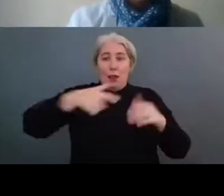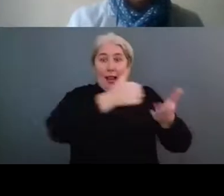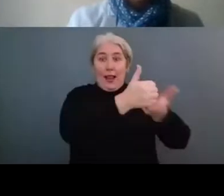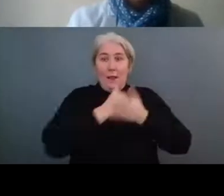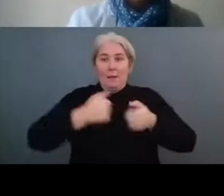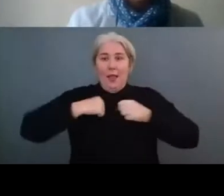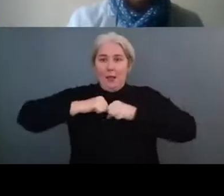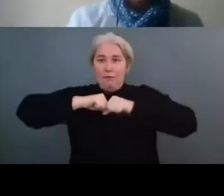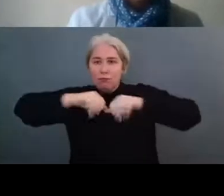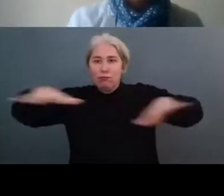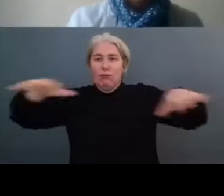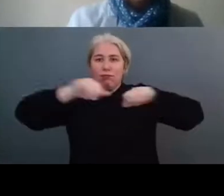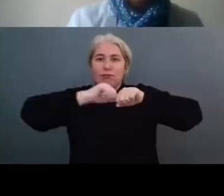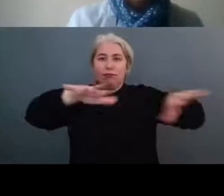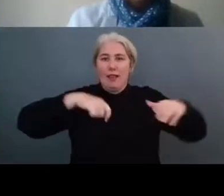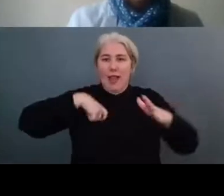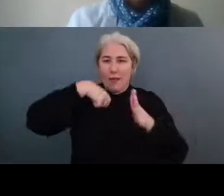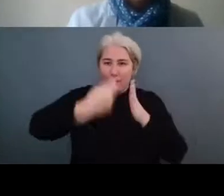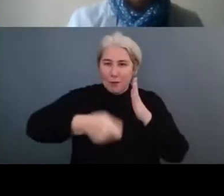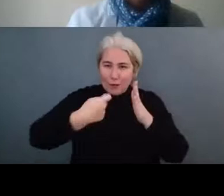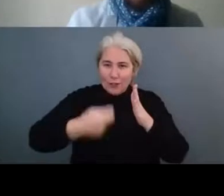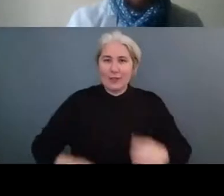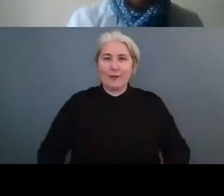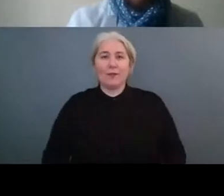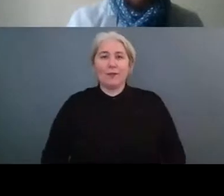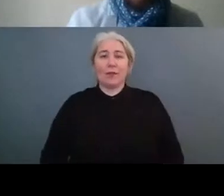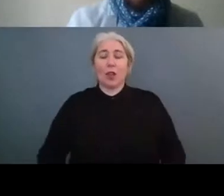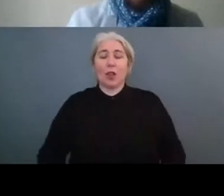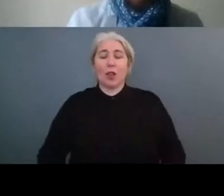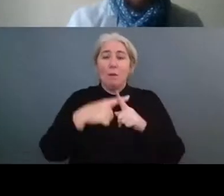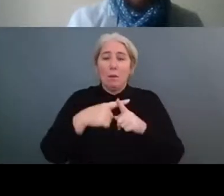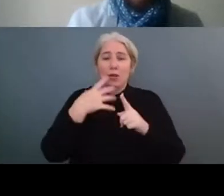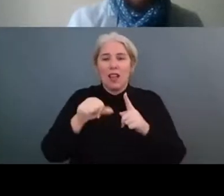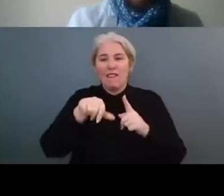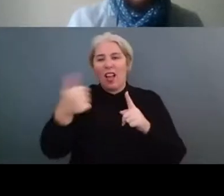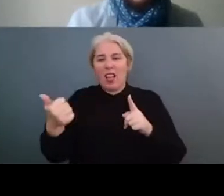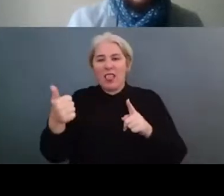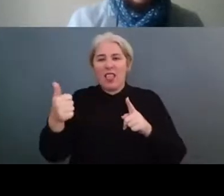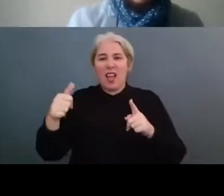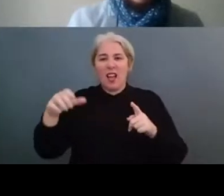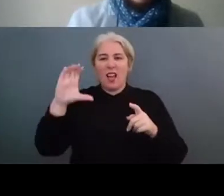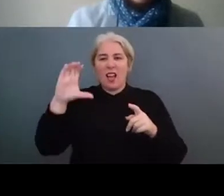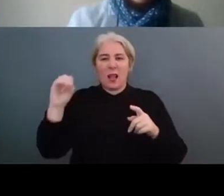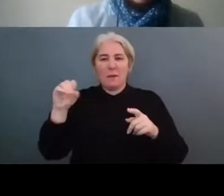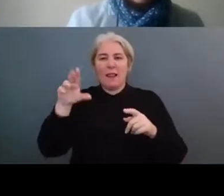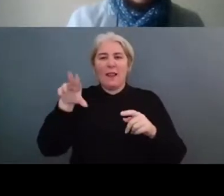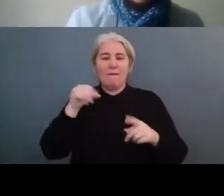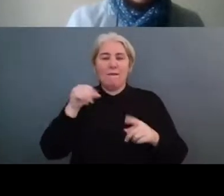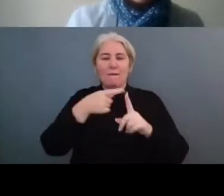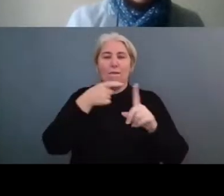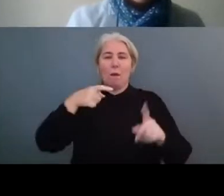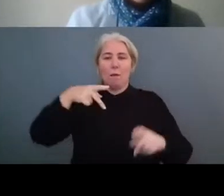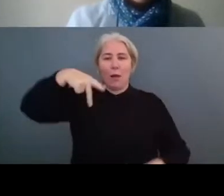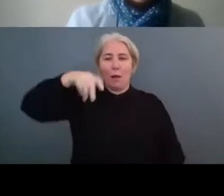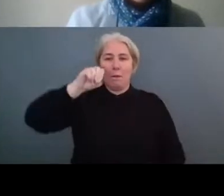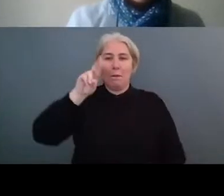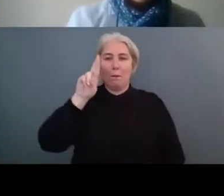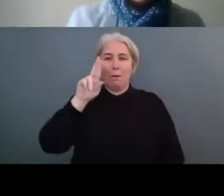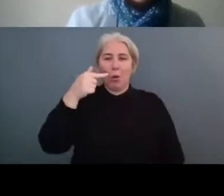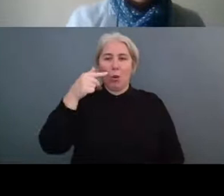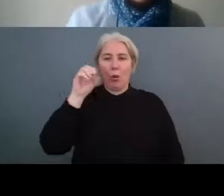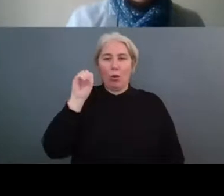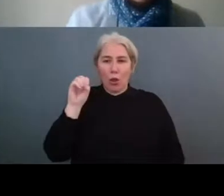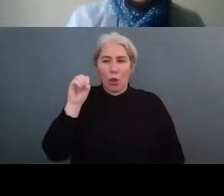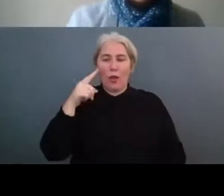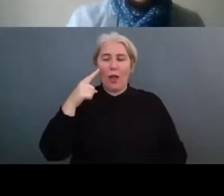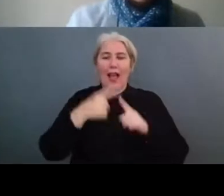And we have two municipality companies from Porto, Lipur, and Amio in Genova. So